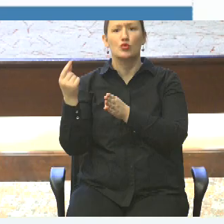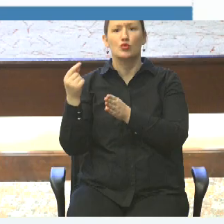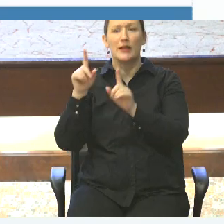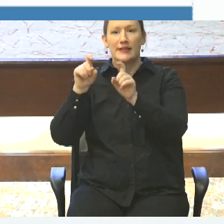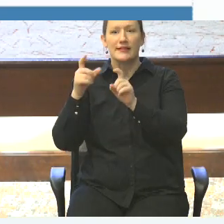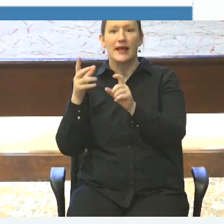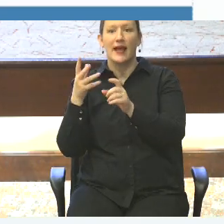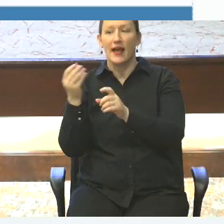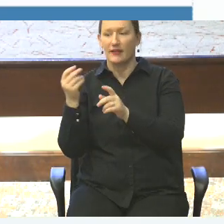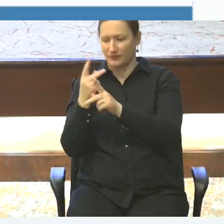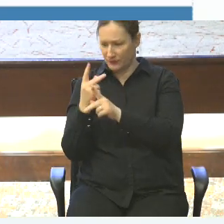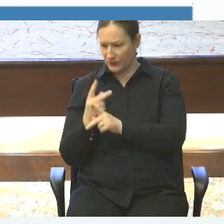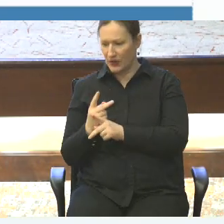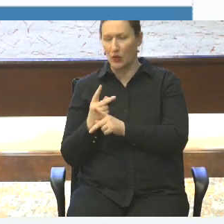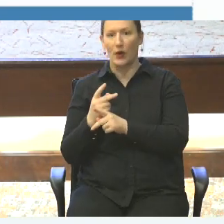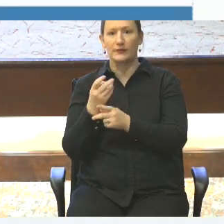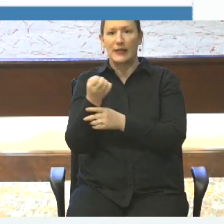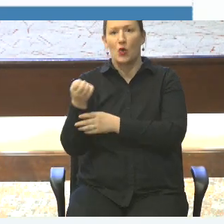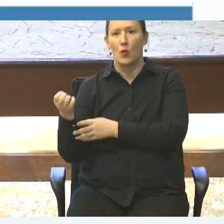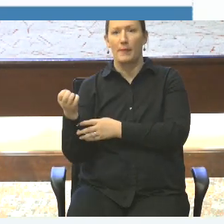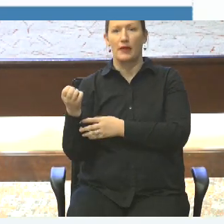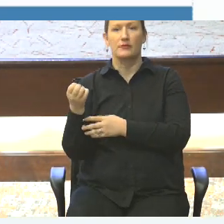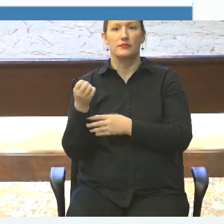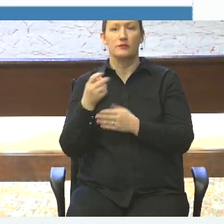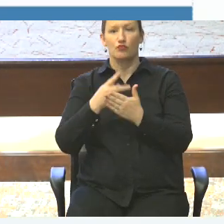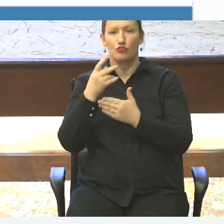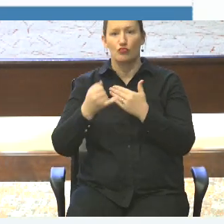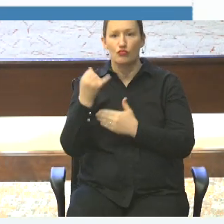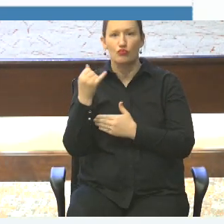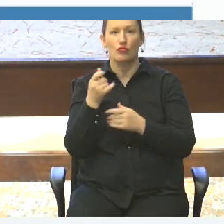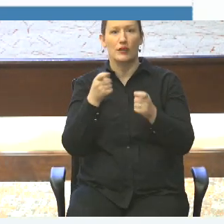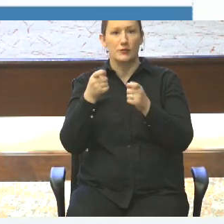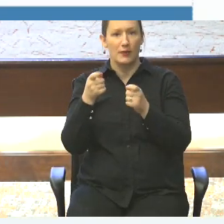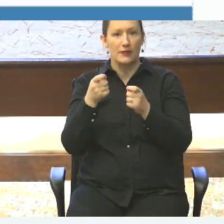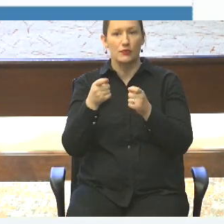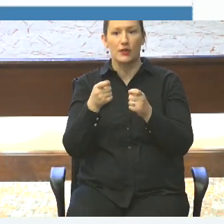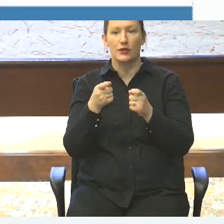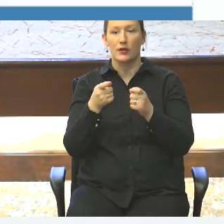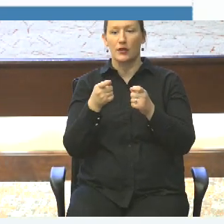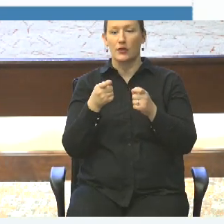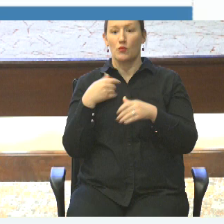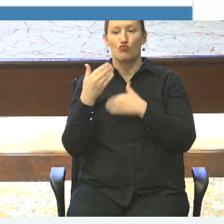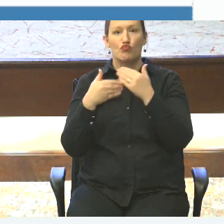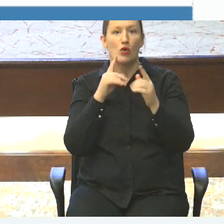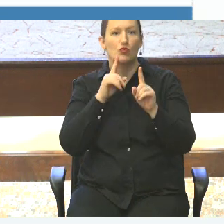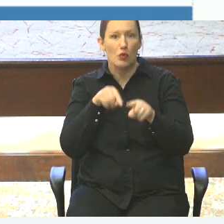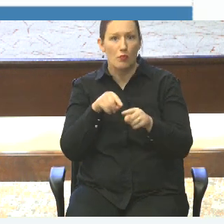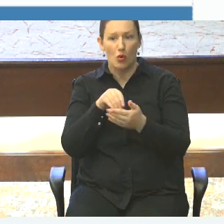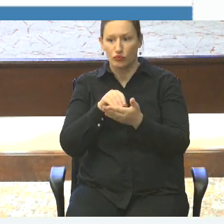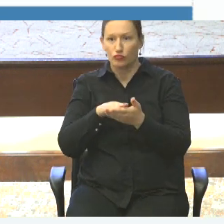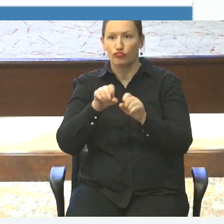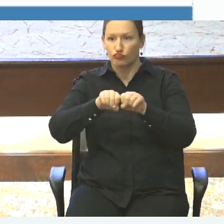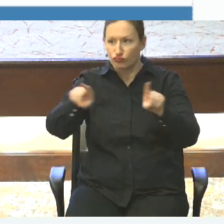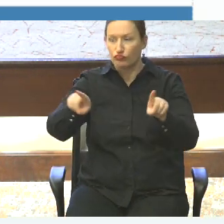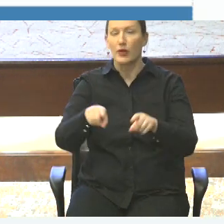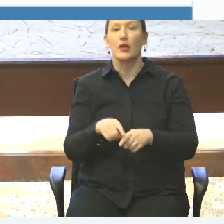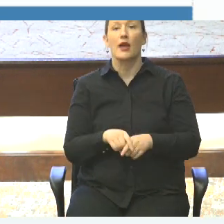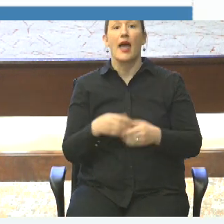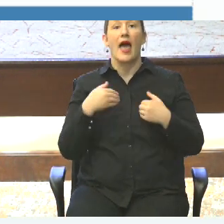configuring equipment through the entire phase, project management progress reports through the entire phase, conducting